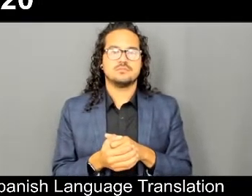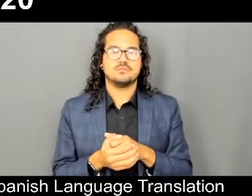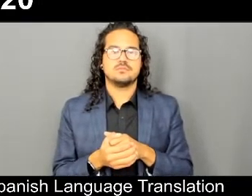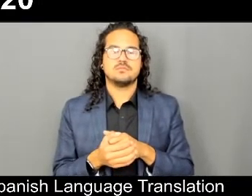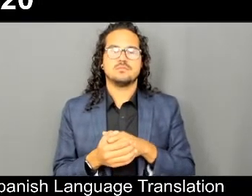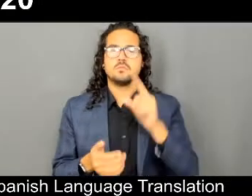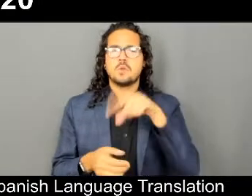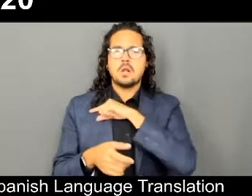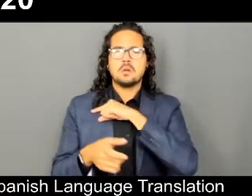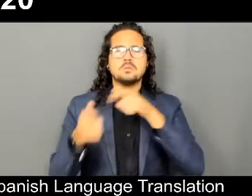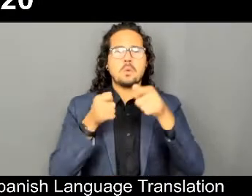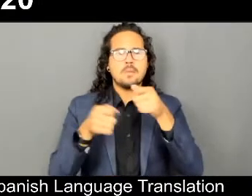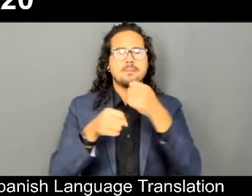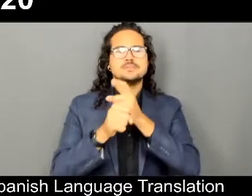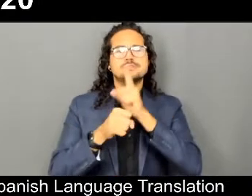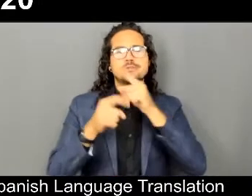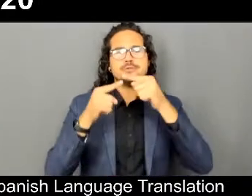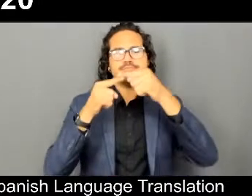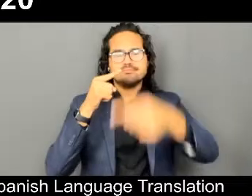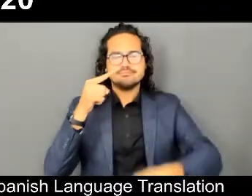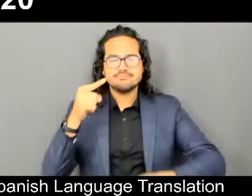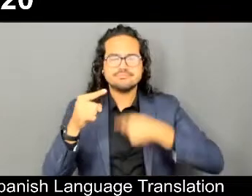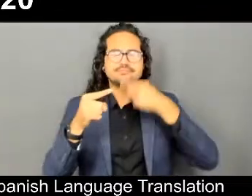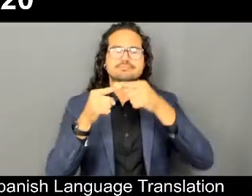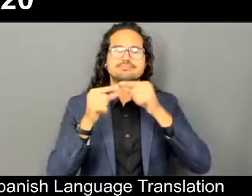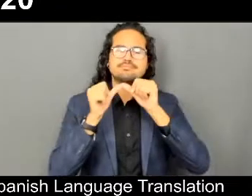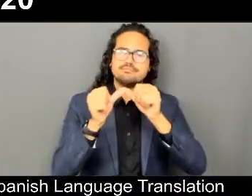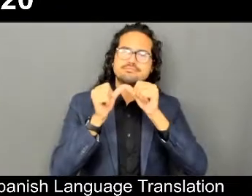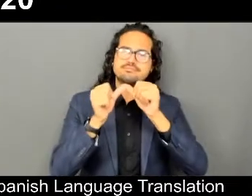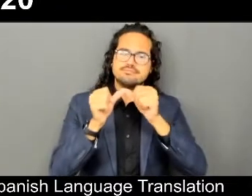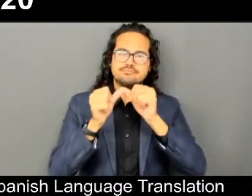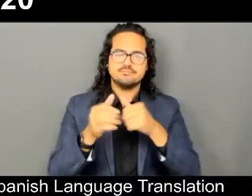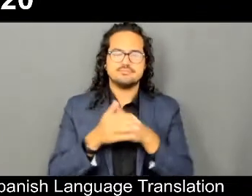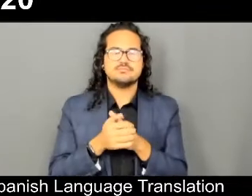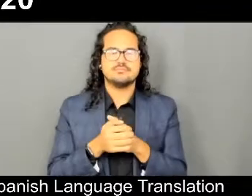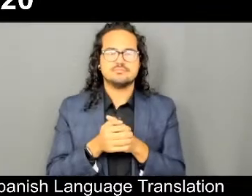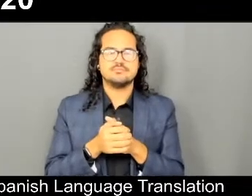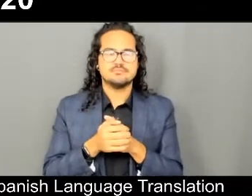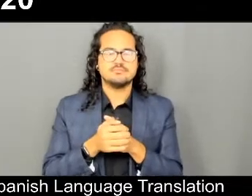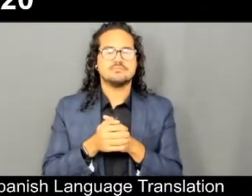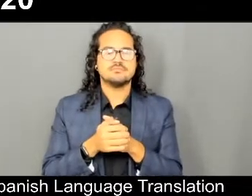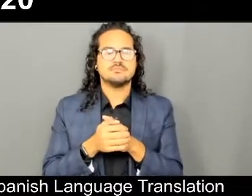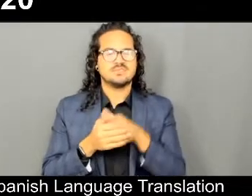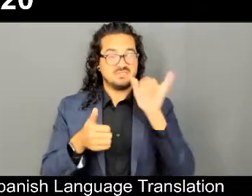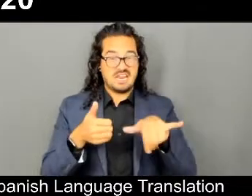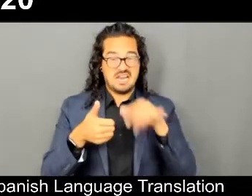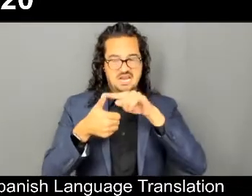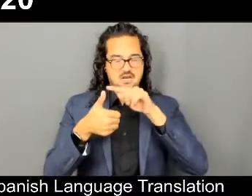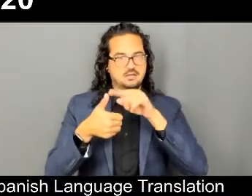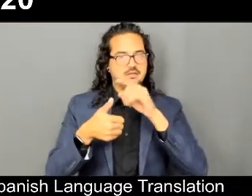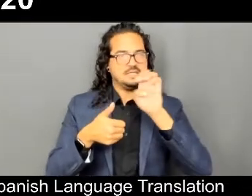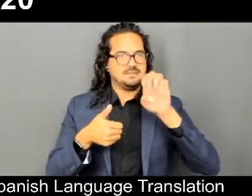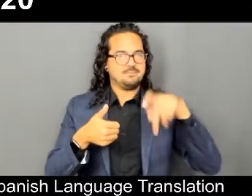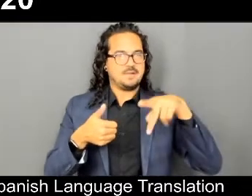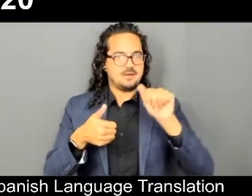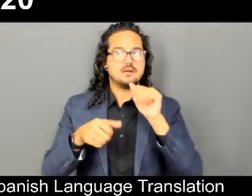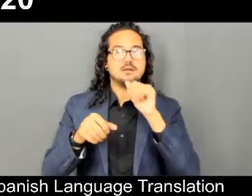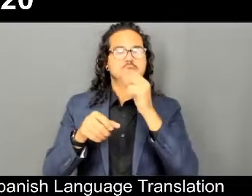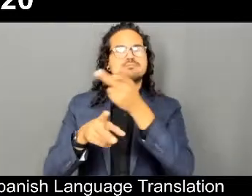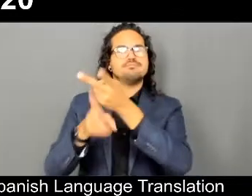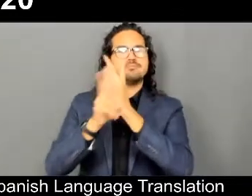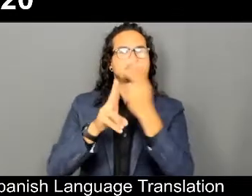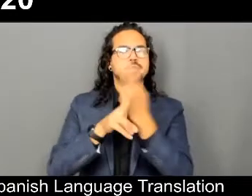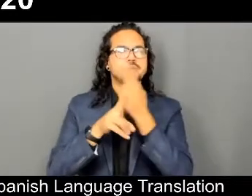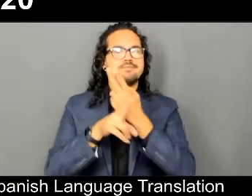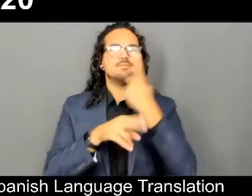is used for the daily AQI. The only monitors that are used for that. Then we have temporary monitors that are similar to the